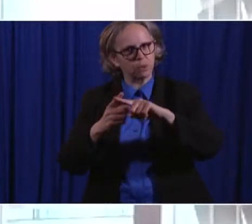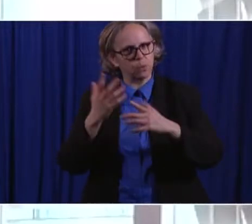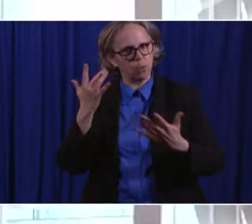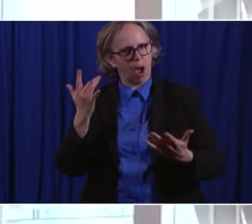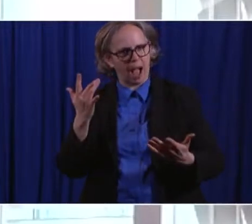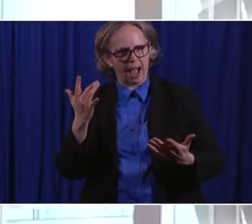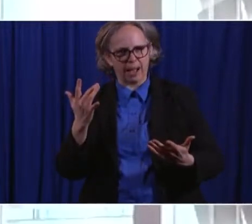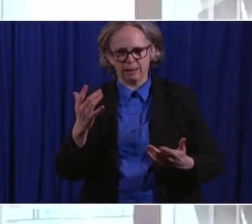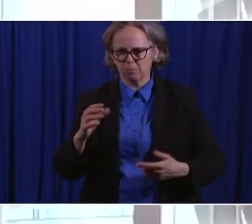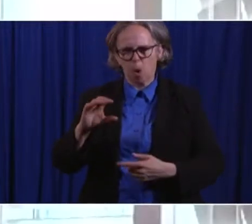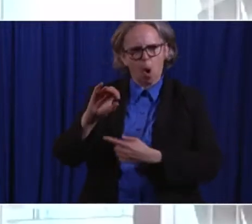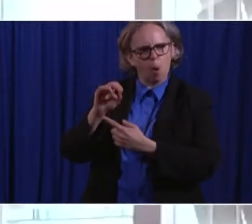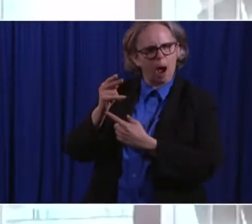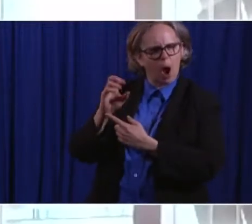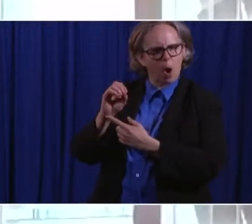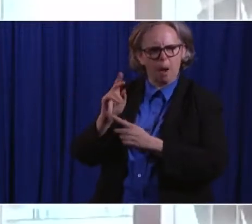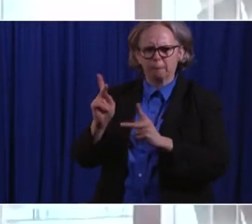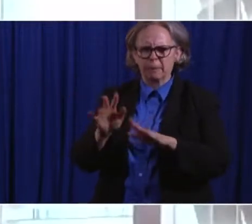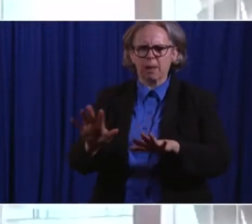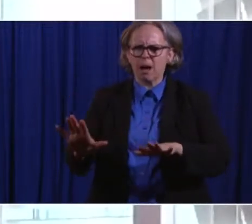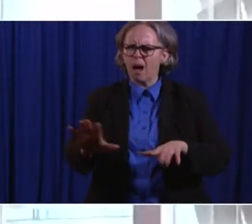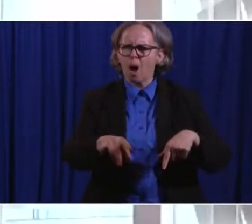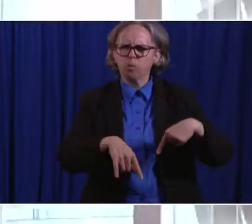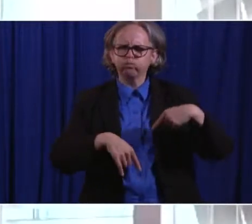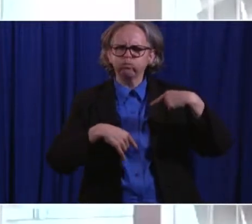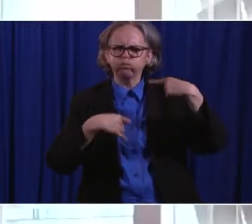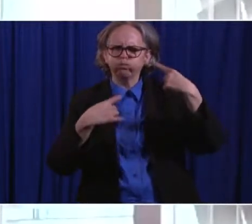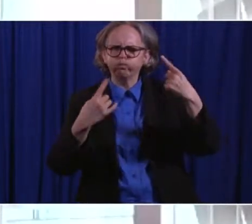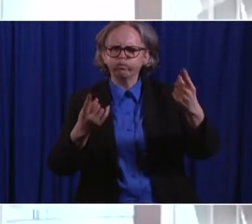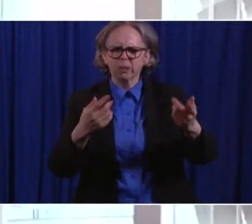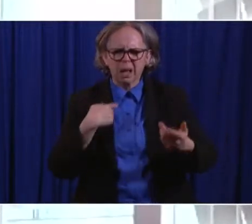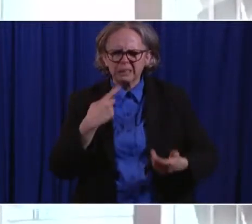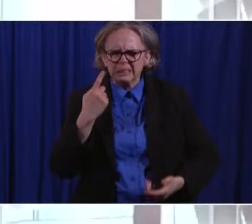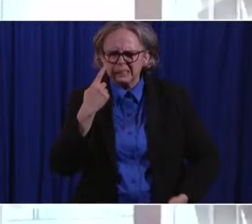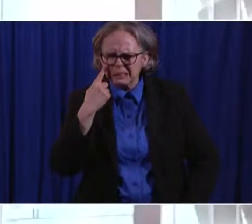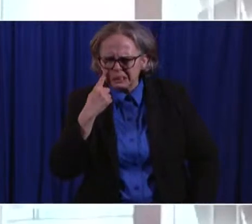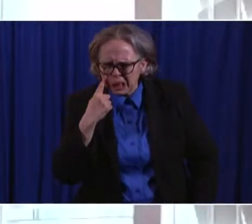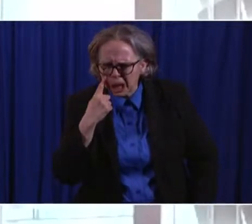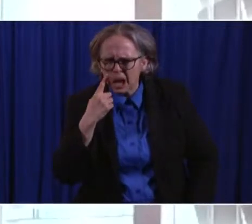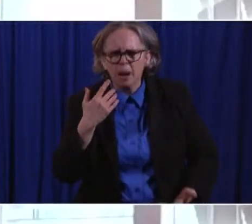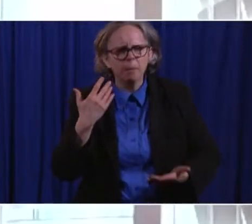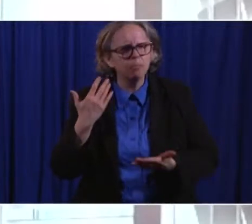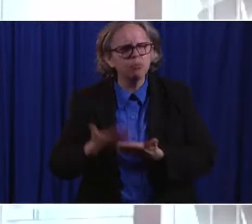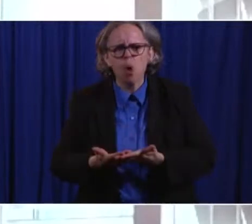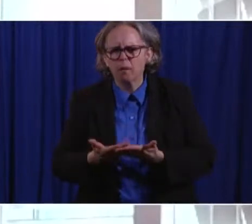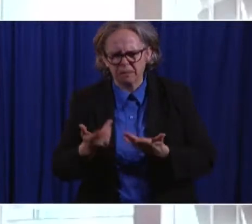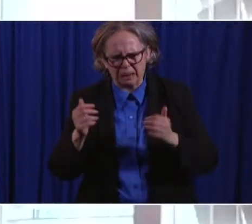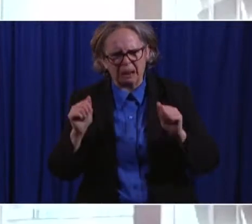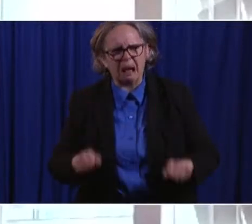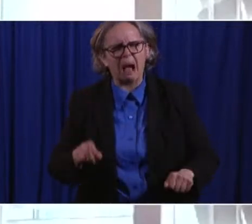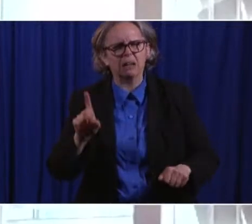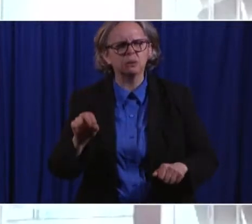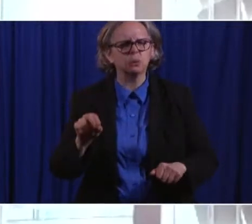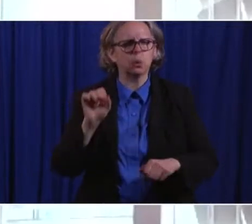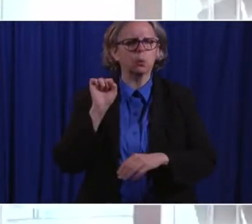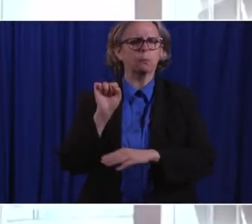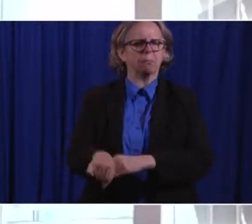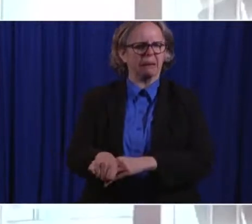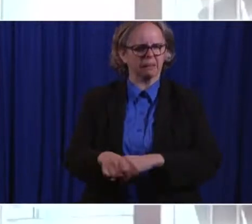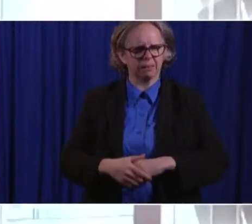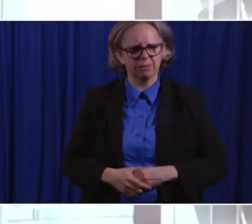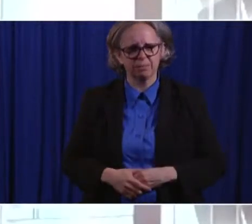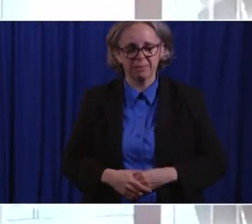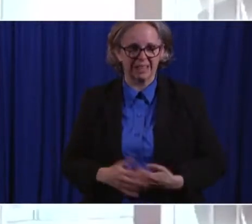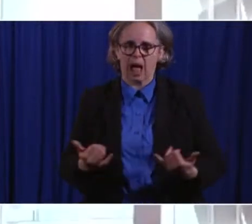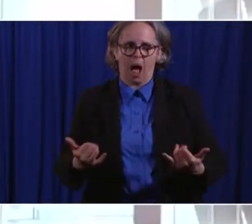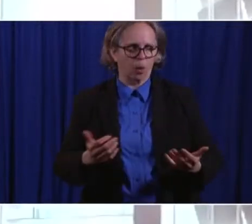got, two really powerful forces working in our advantage. One is that, we're doing a very good